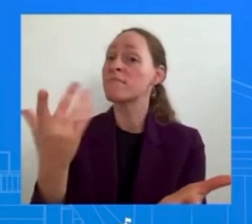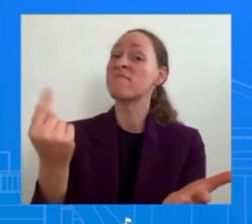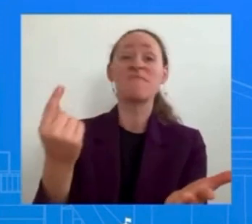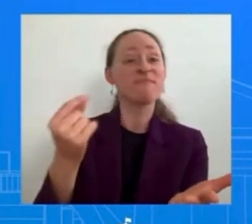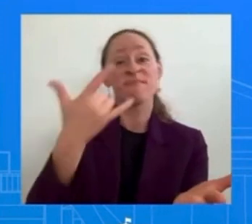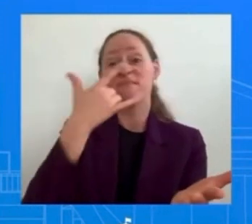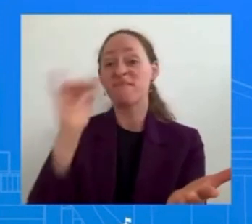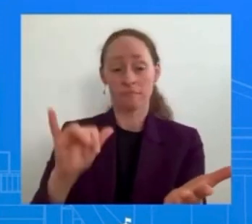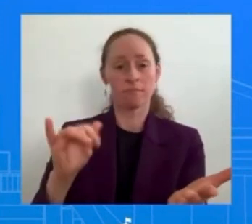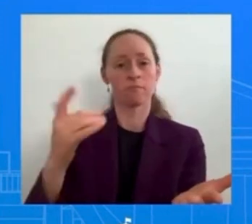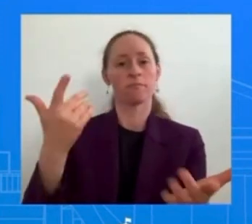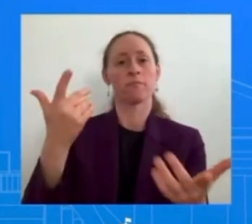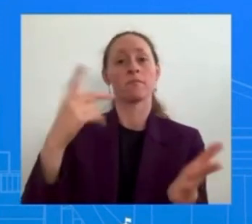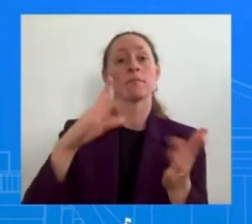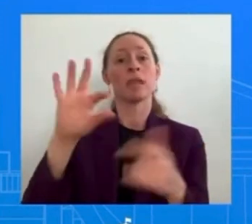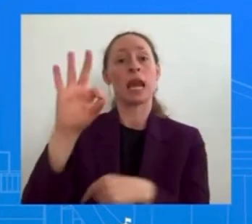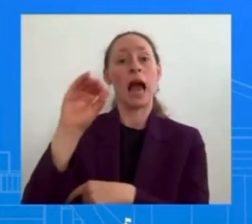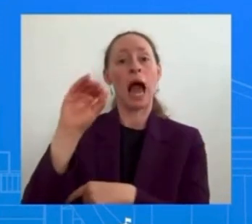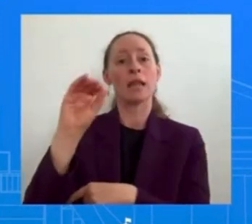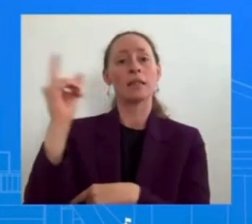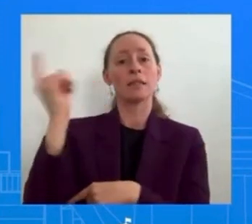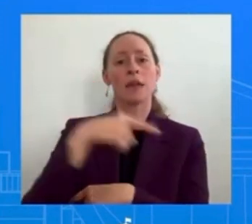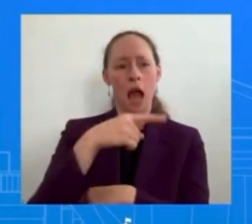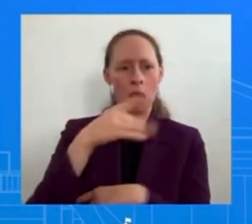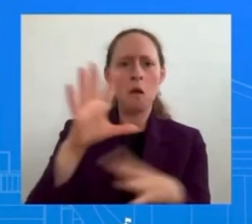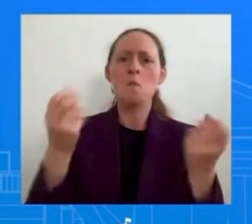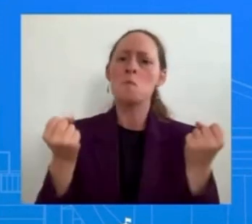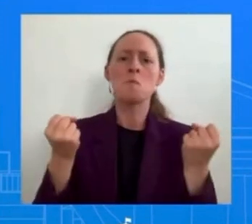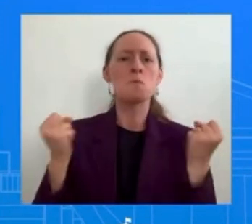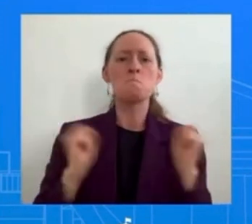mortgages and home equity conversion mortgages.